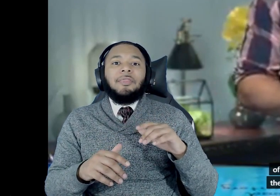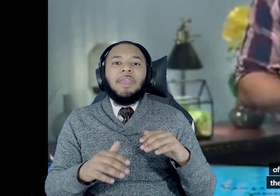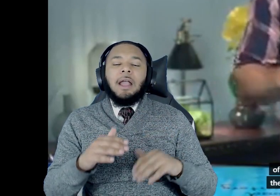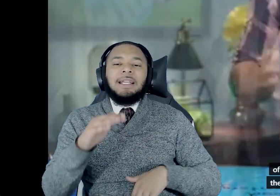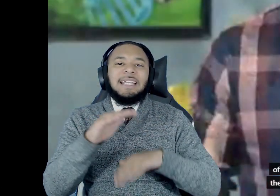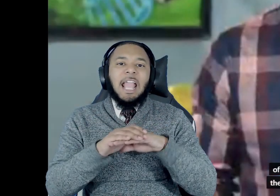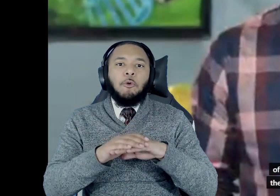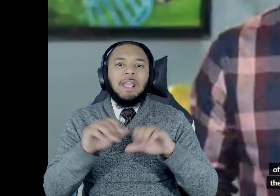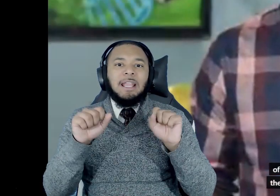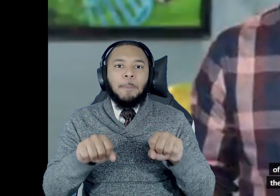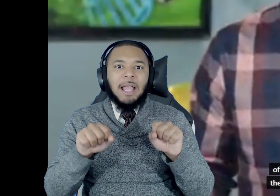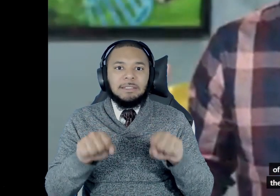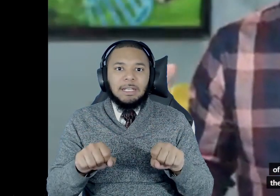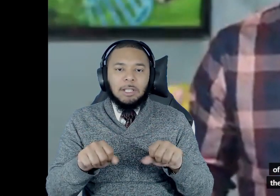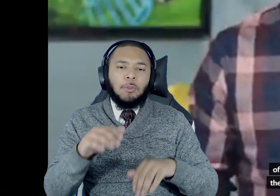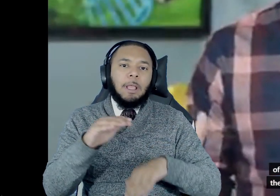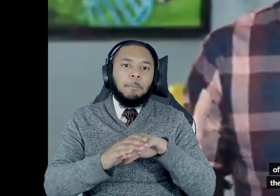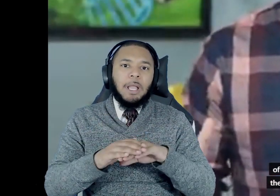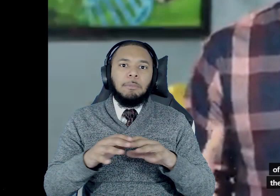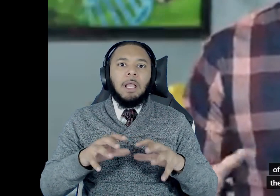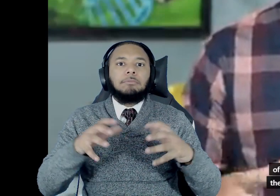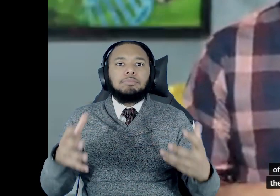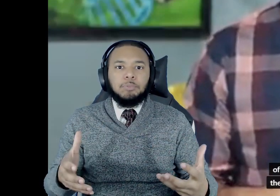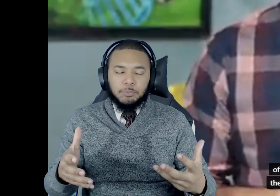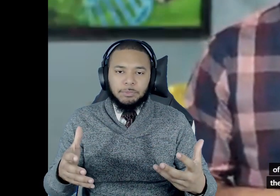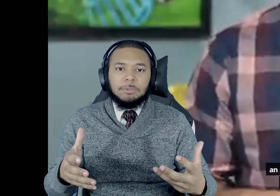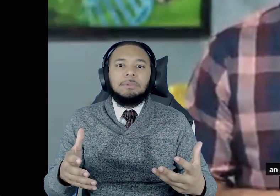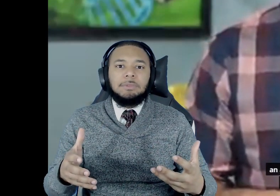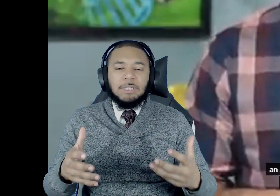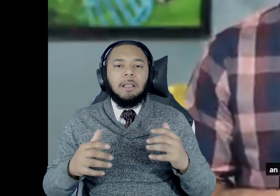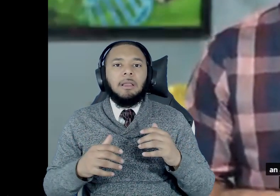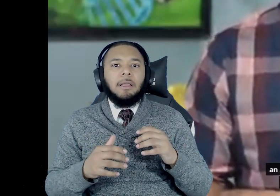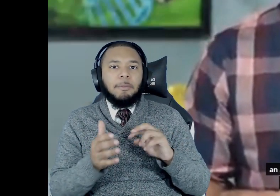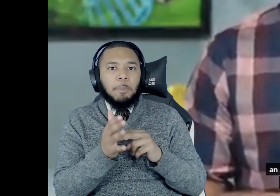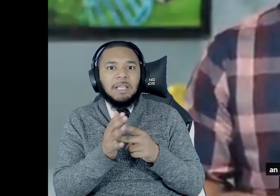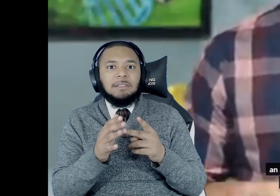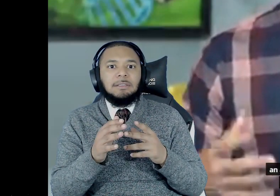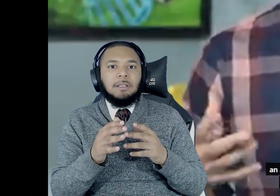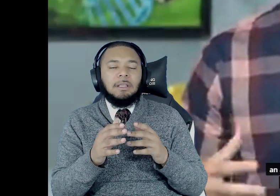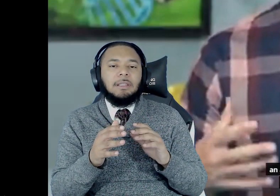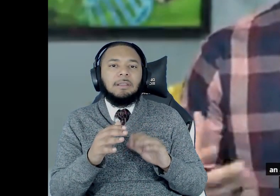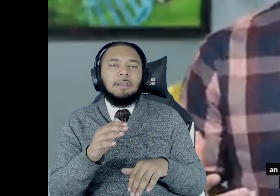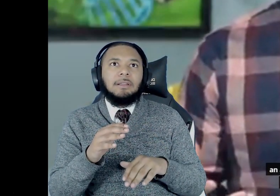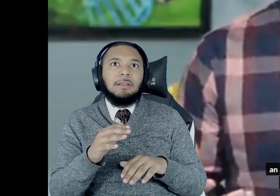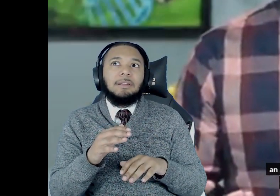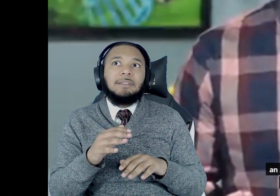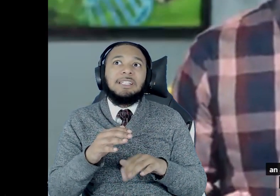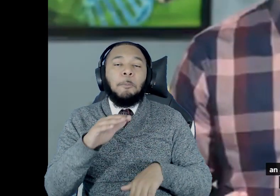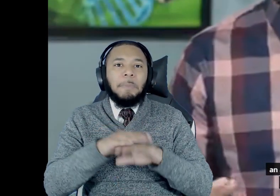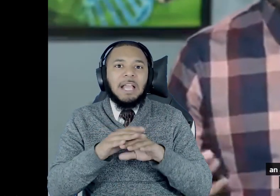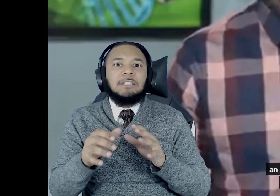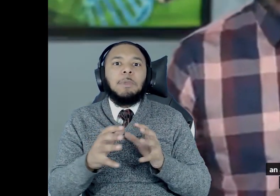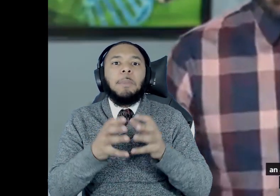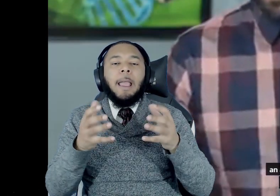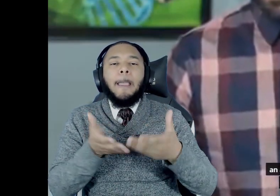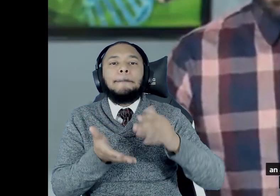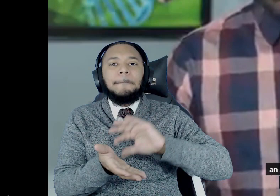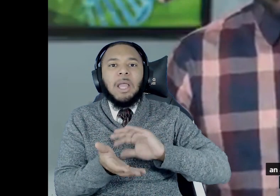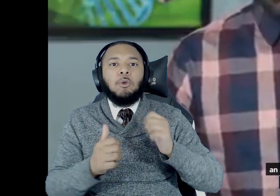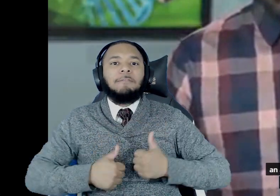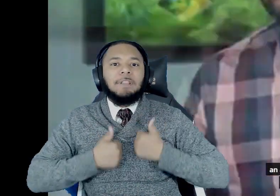ecosystem. So remember, that's the maximum number of individuals that an area can support without degrading that environment, right?